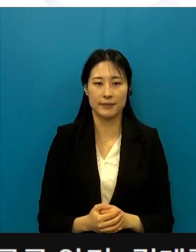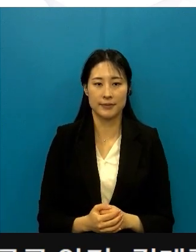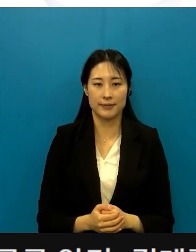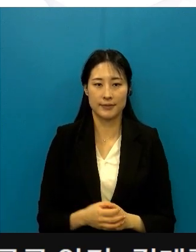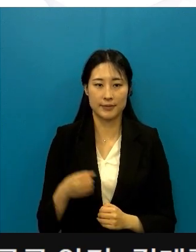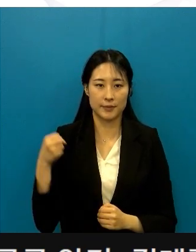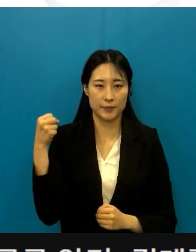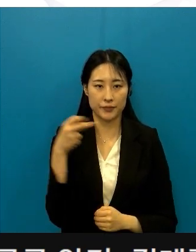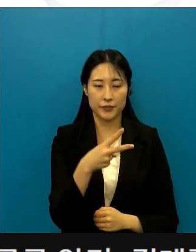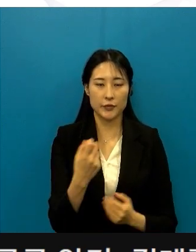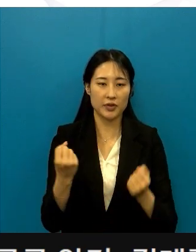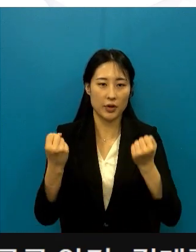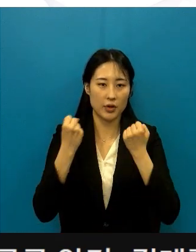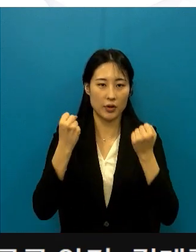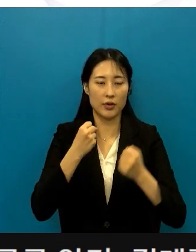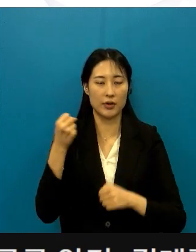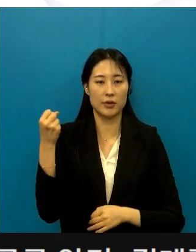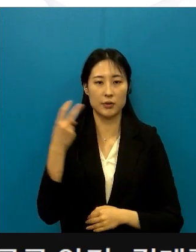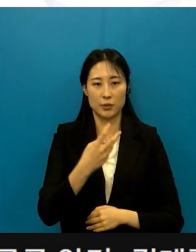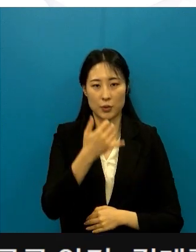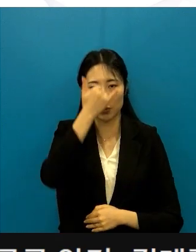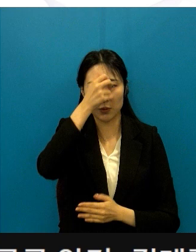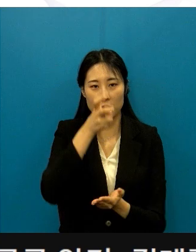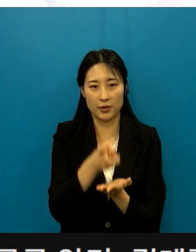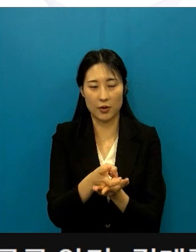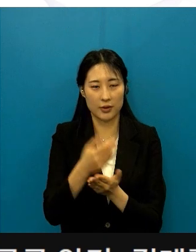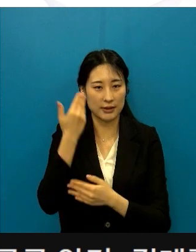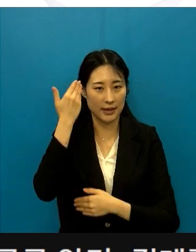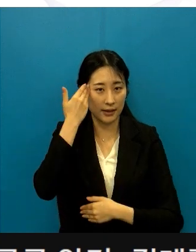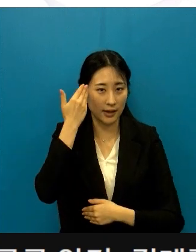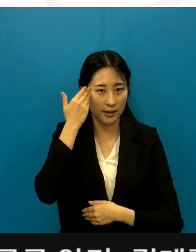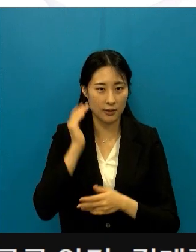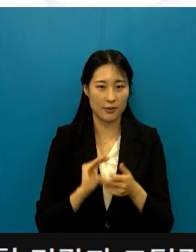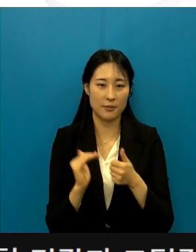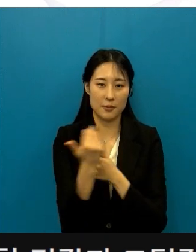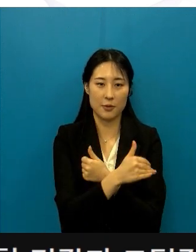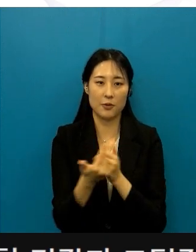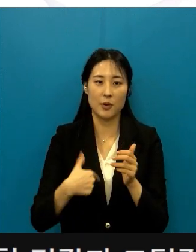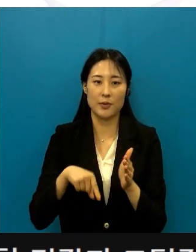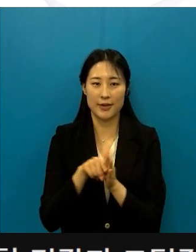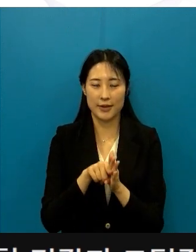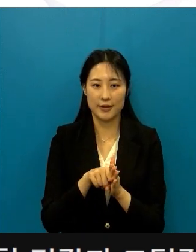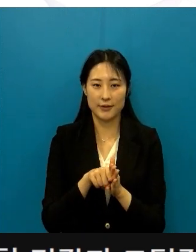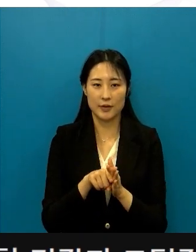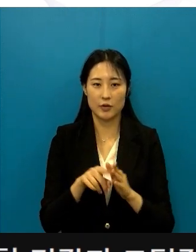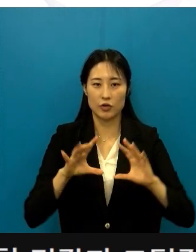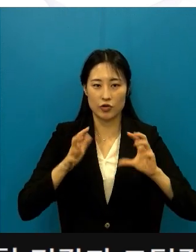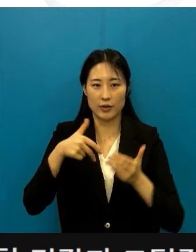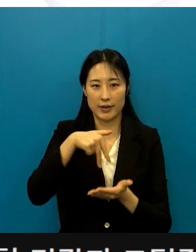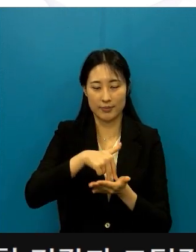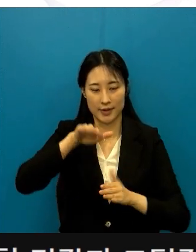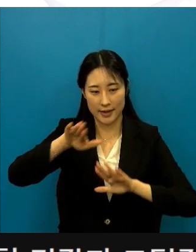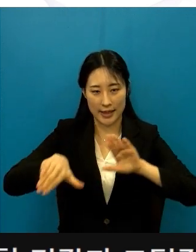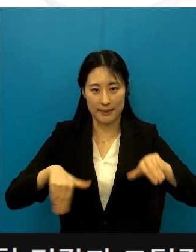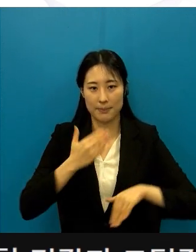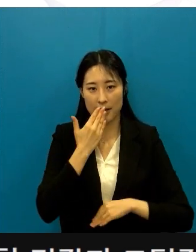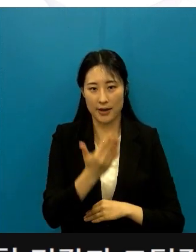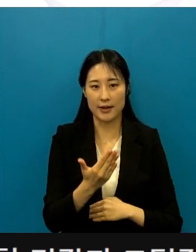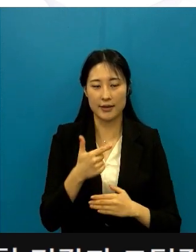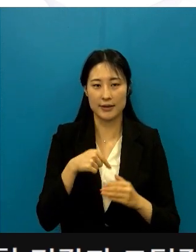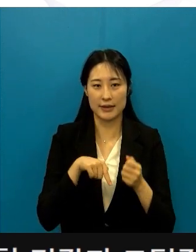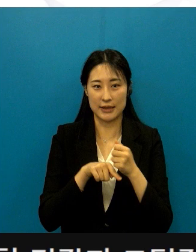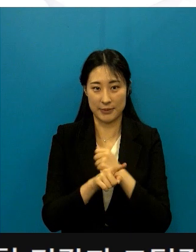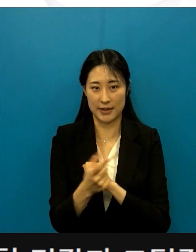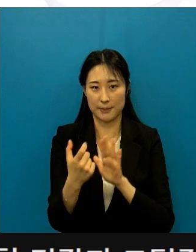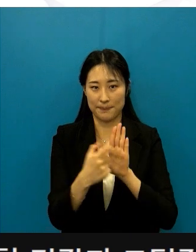many different strands under which the state can curtail the right to private and family life. So as was